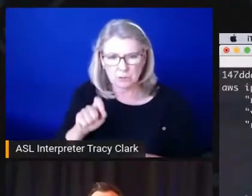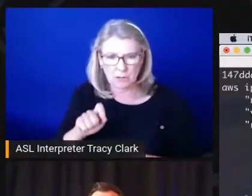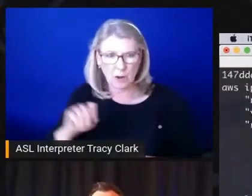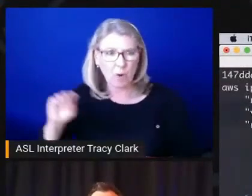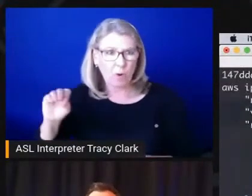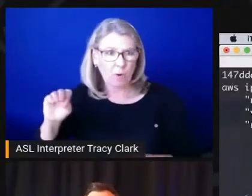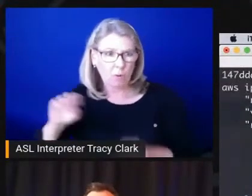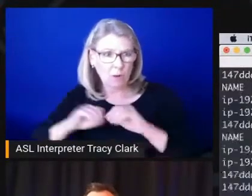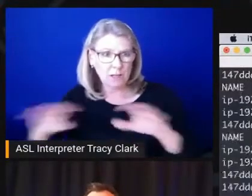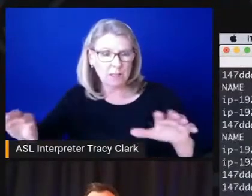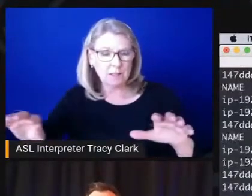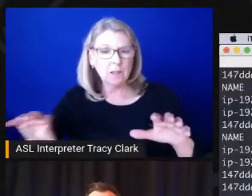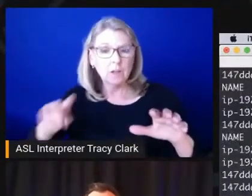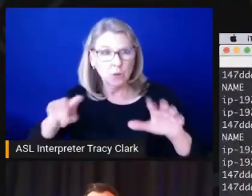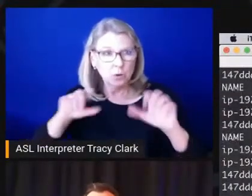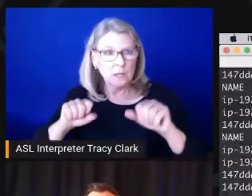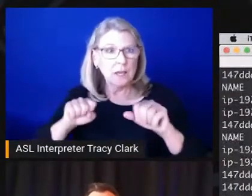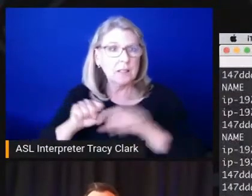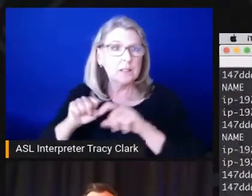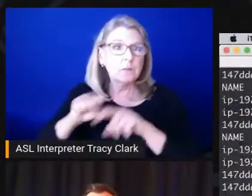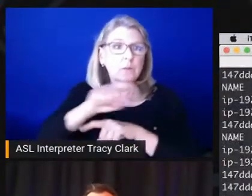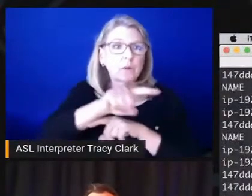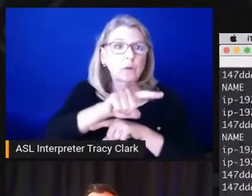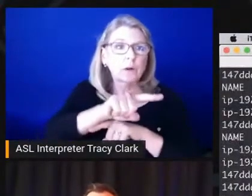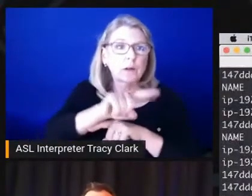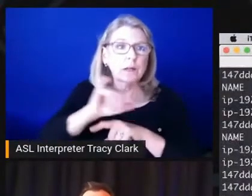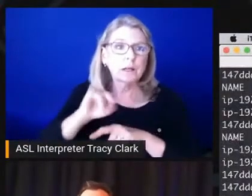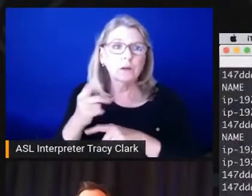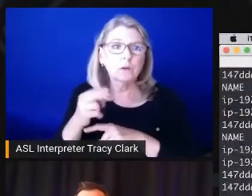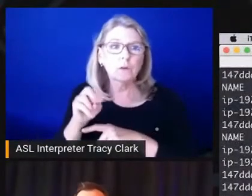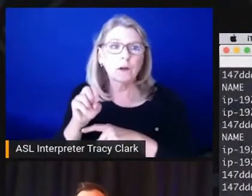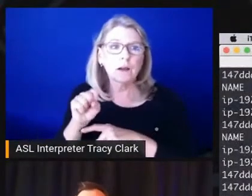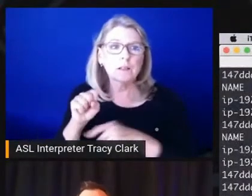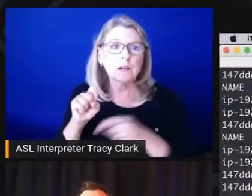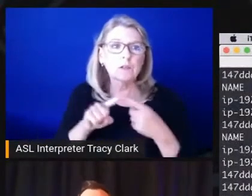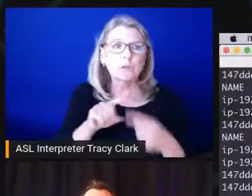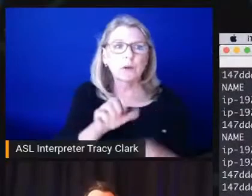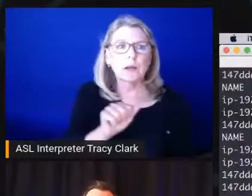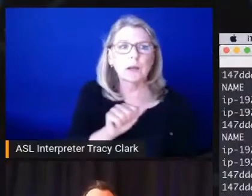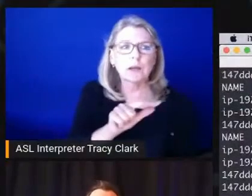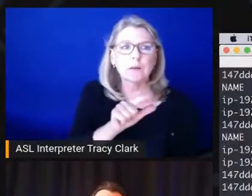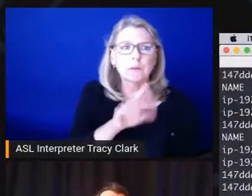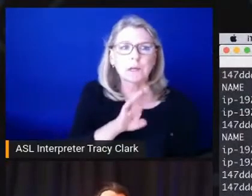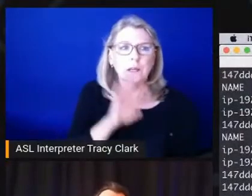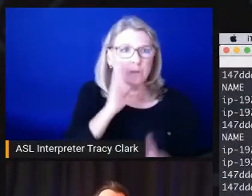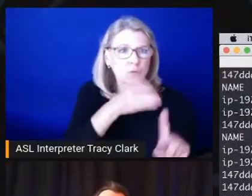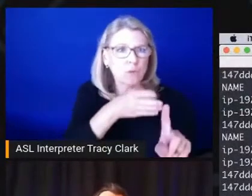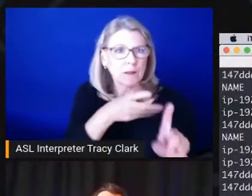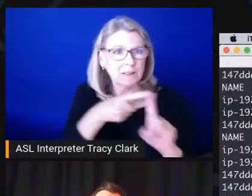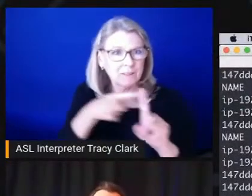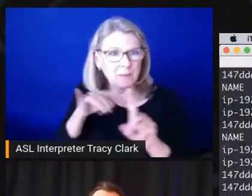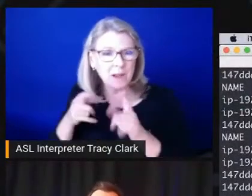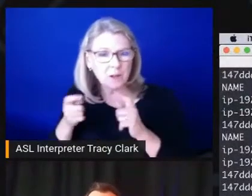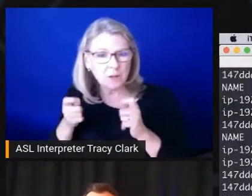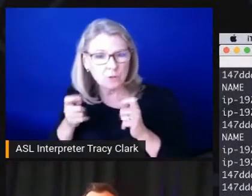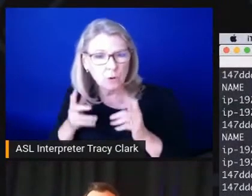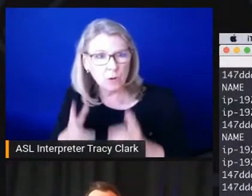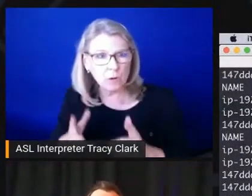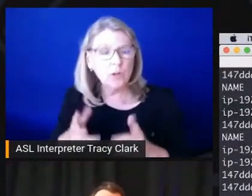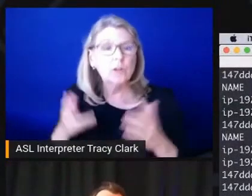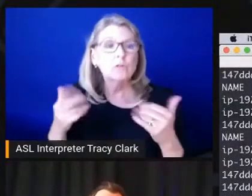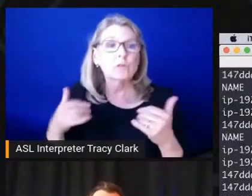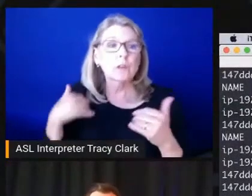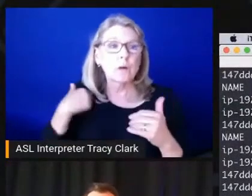deploy ingress to an ALB directly from that controller. So Correct, it used to be the ALB controller. Now it does a lot, load balancers for